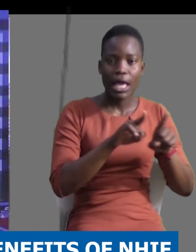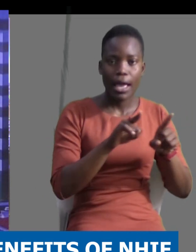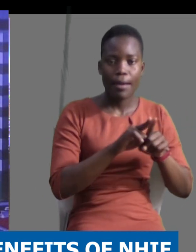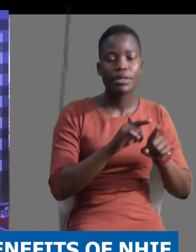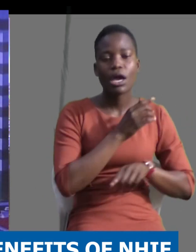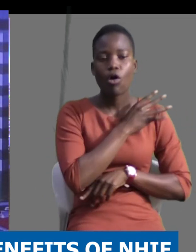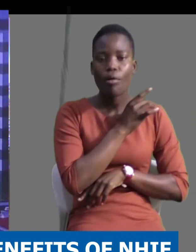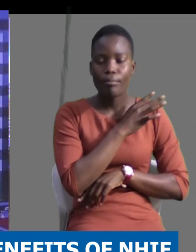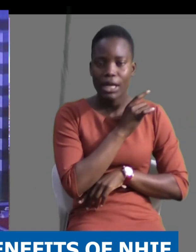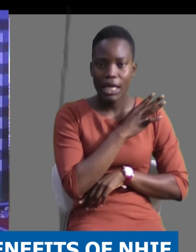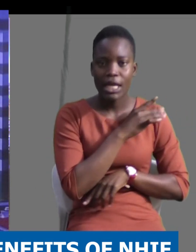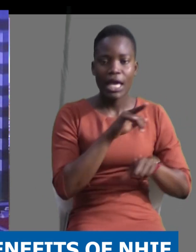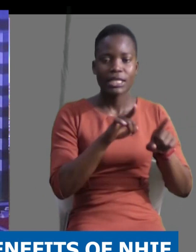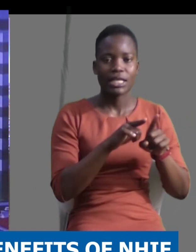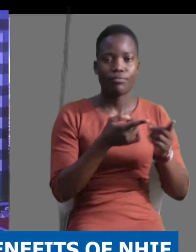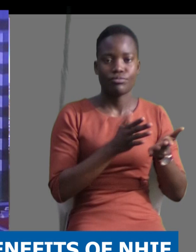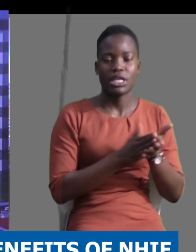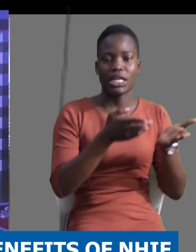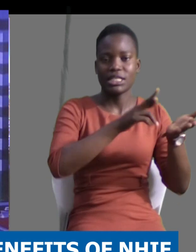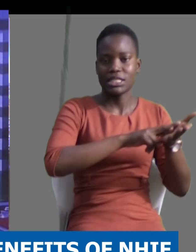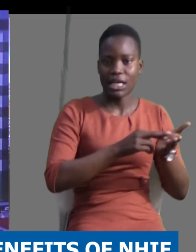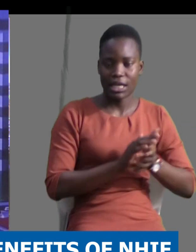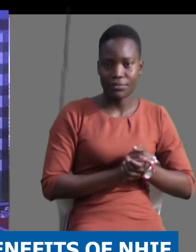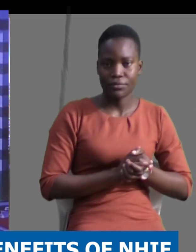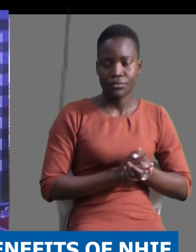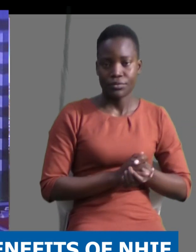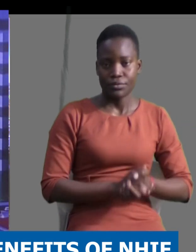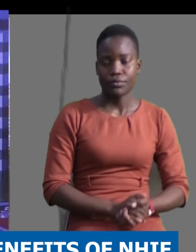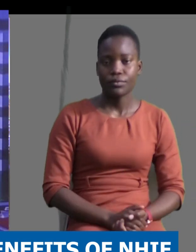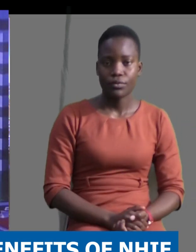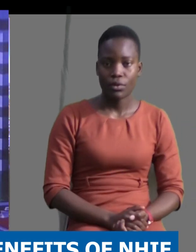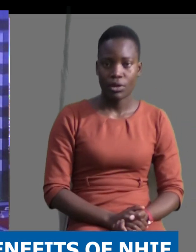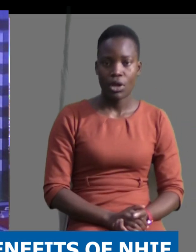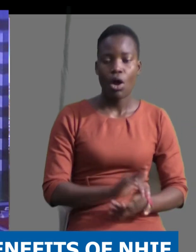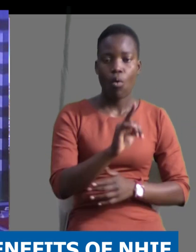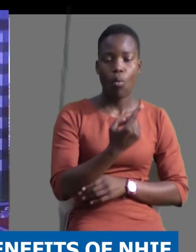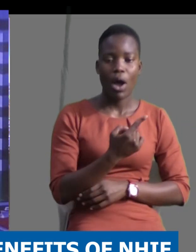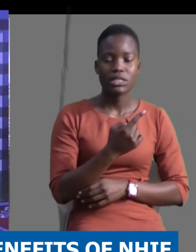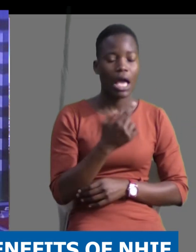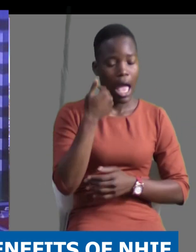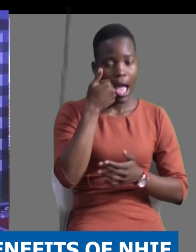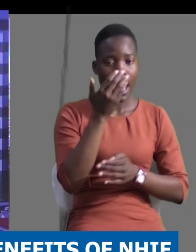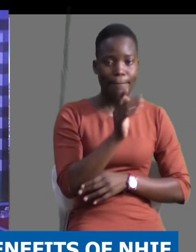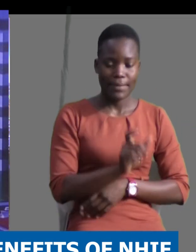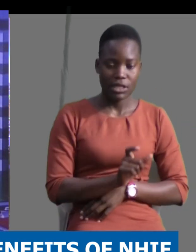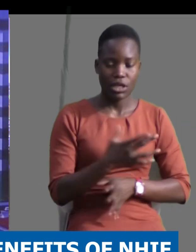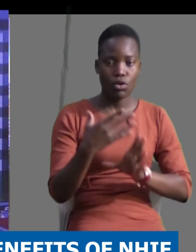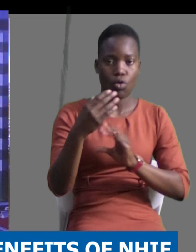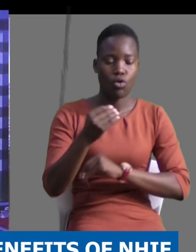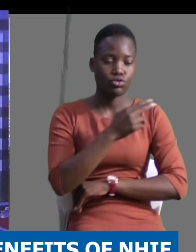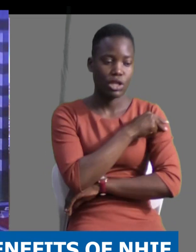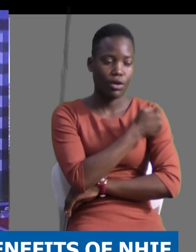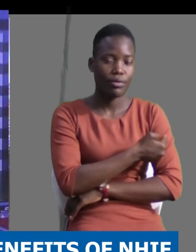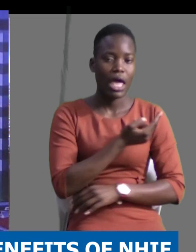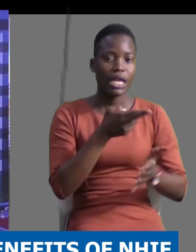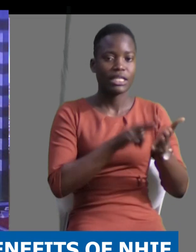digitized. Even the claims process, even the admission, like at just a touch of a button, once a patient goes to the